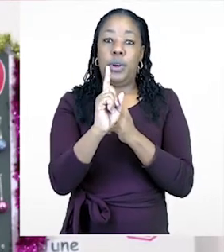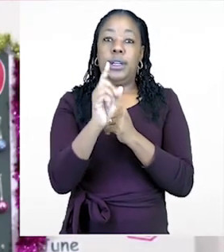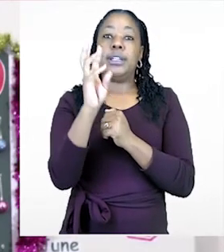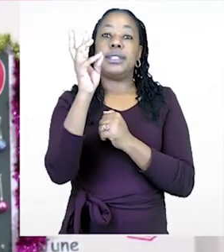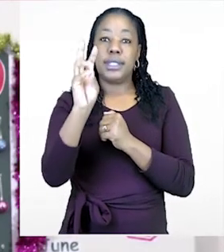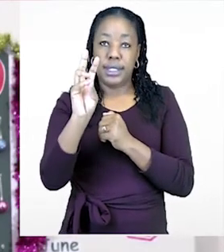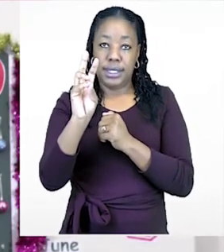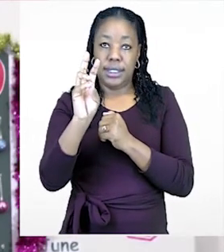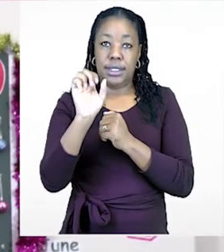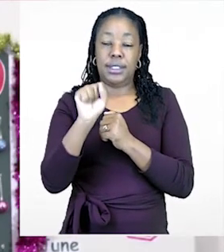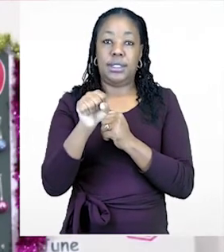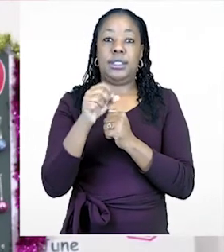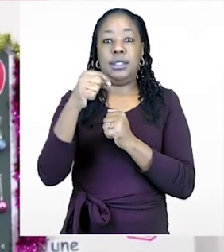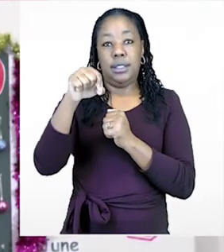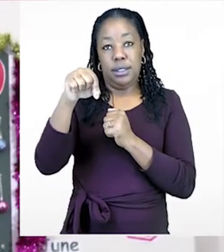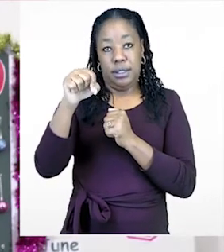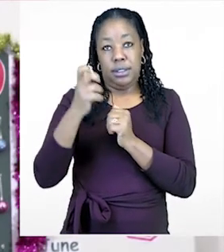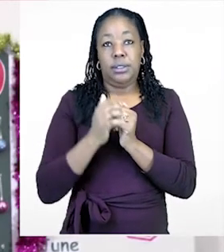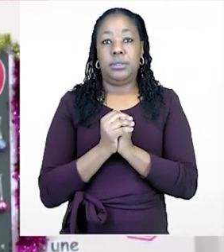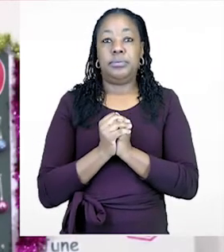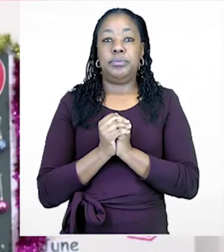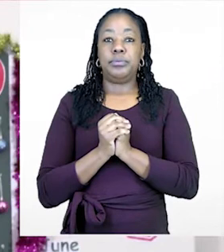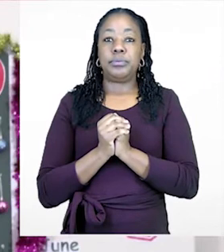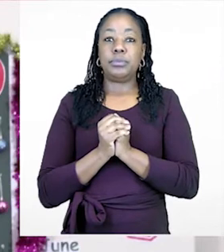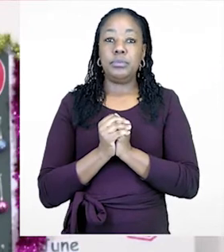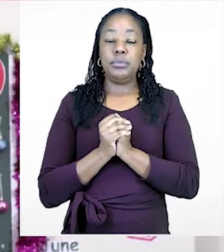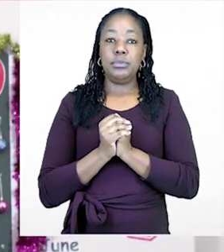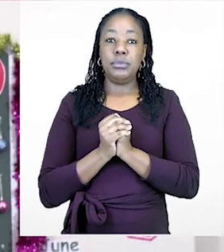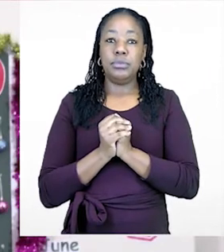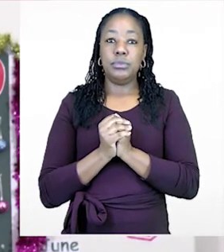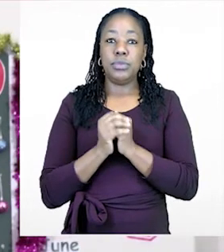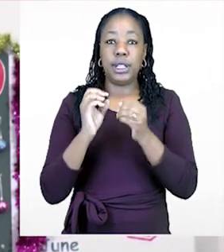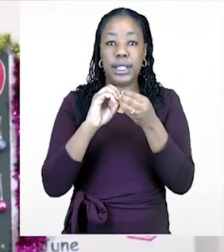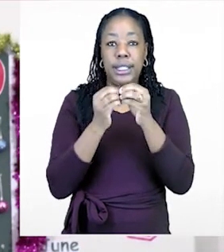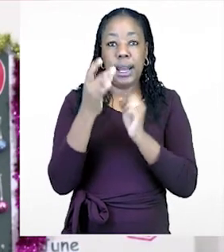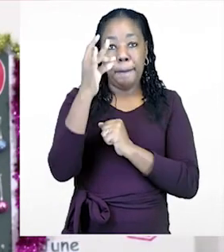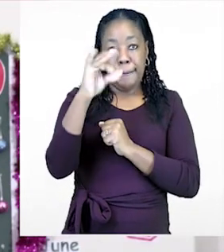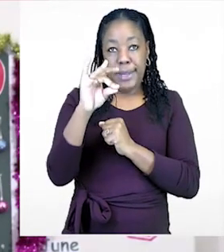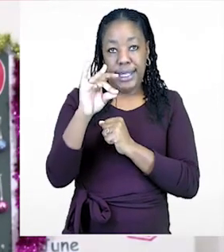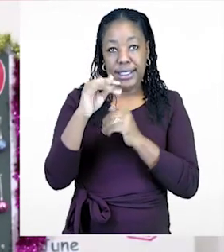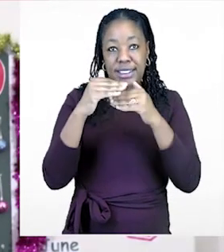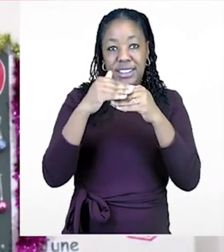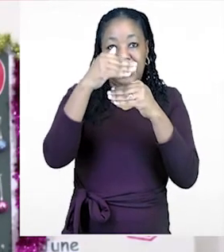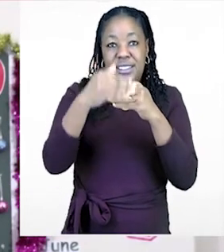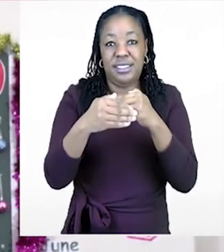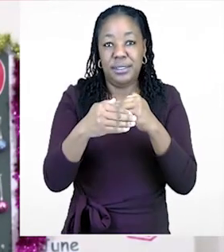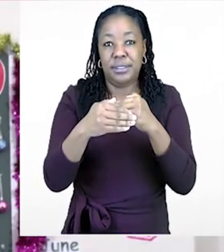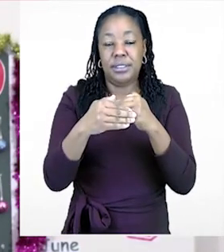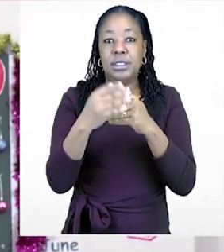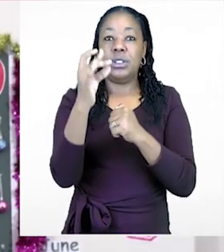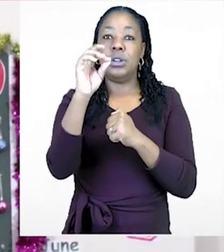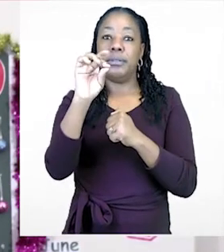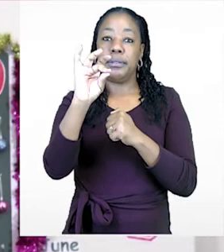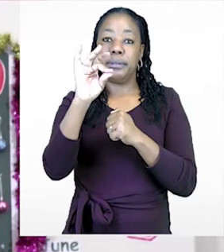our number 6 here on the right-hand side. Let's try and do 8. We know that 1 less